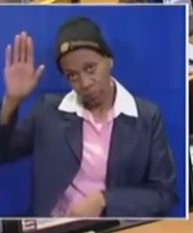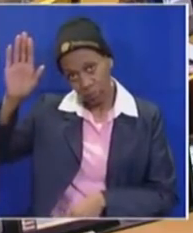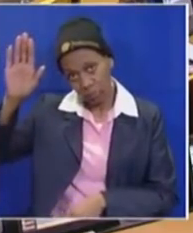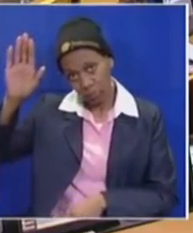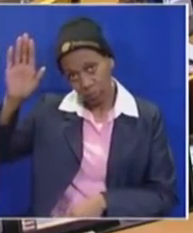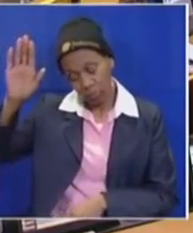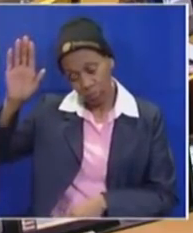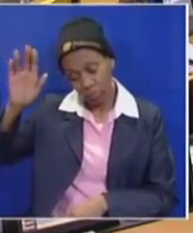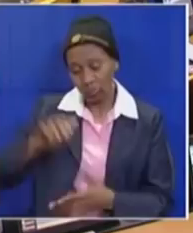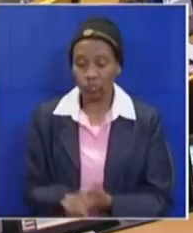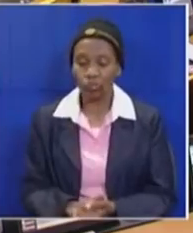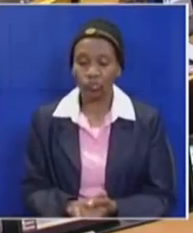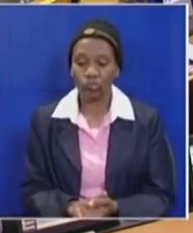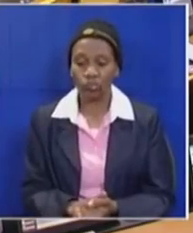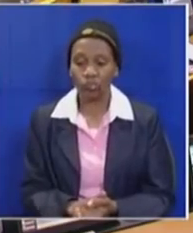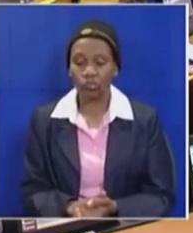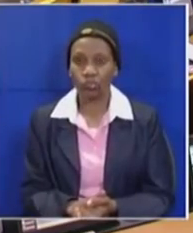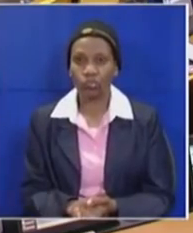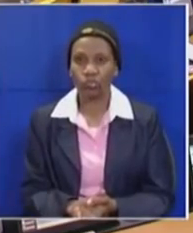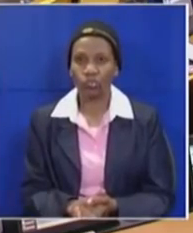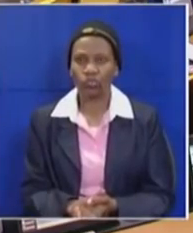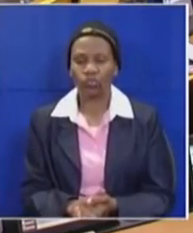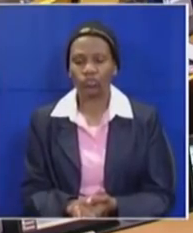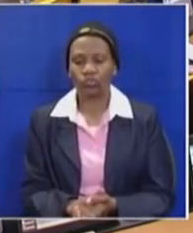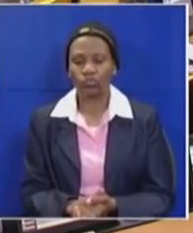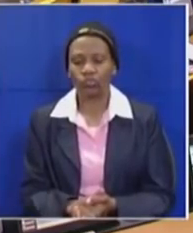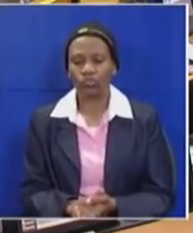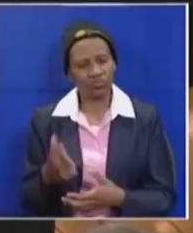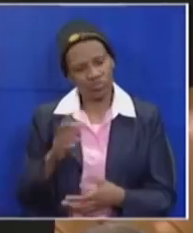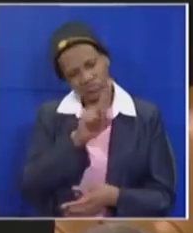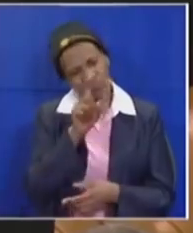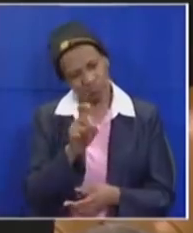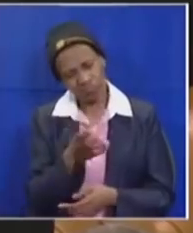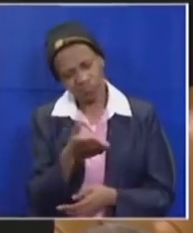Yes, honorable member, what's the point of order? Bengifuna ukwazi ukuthi ngabe ngempela